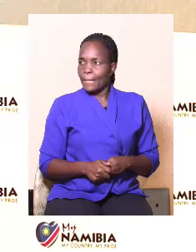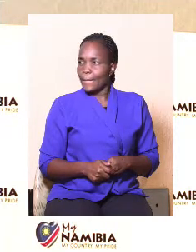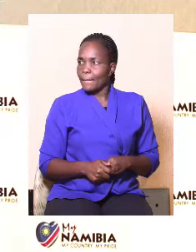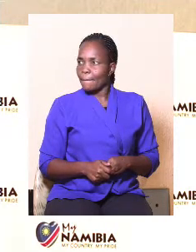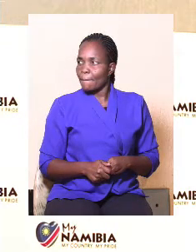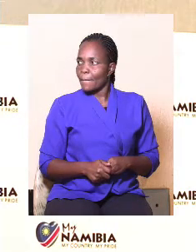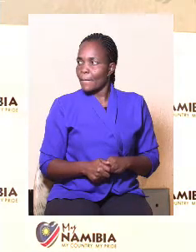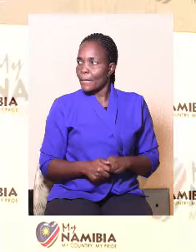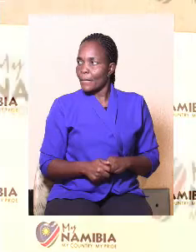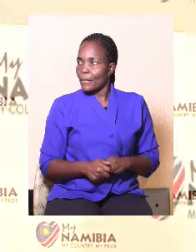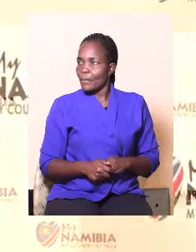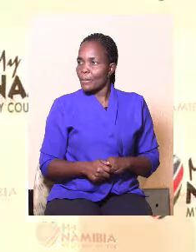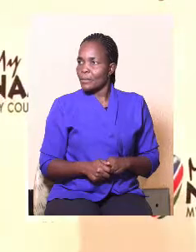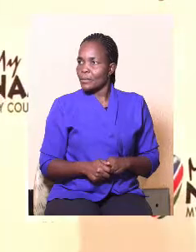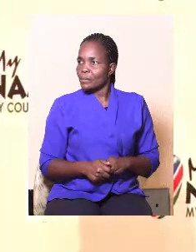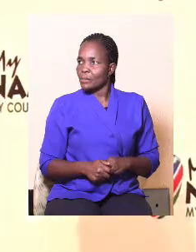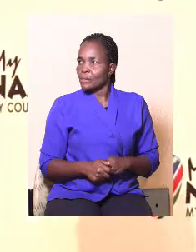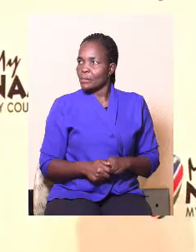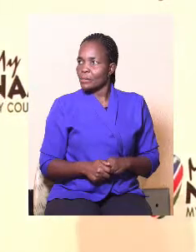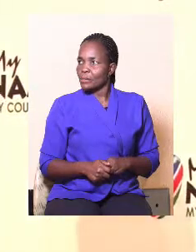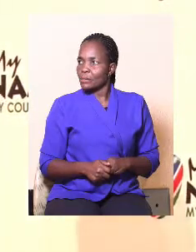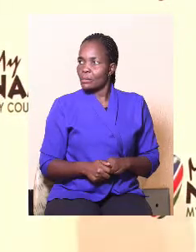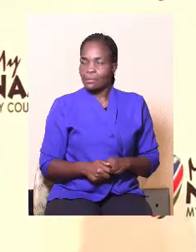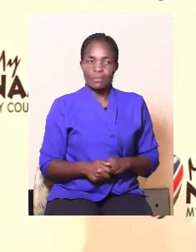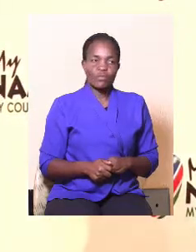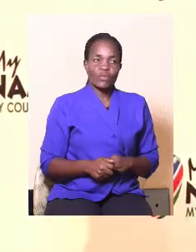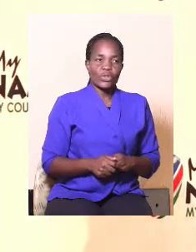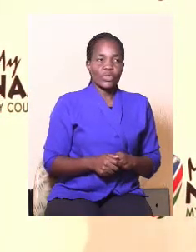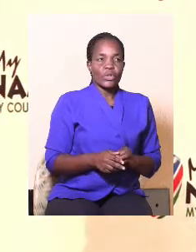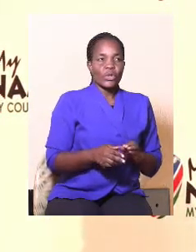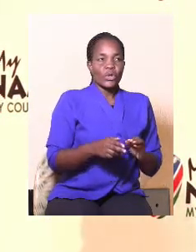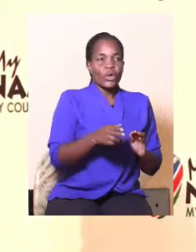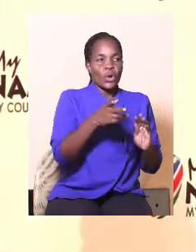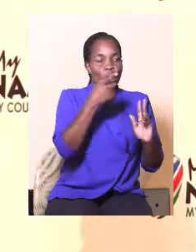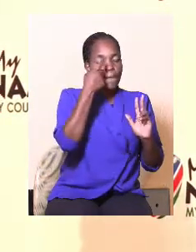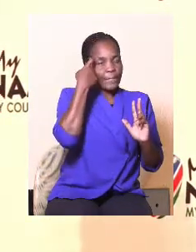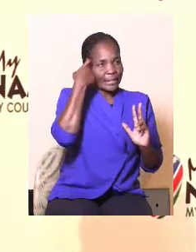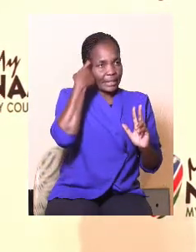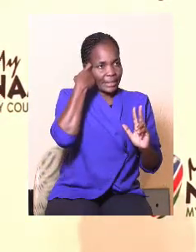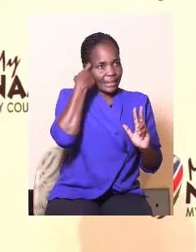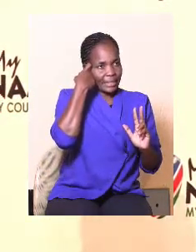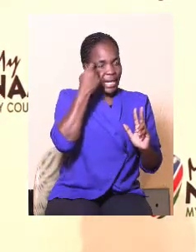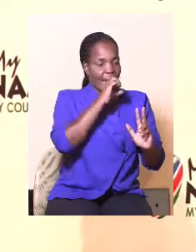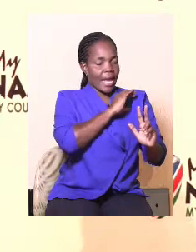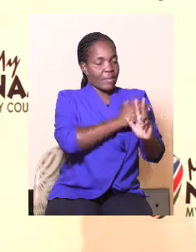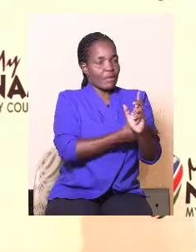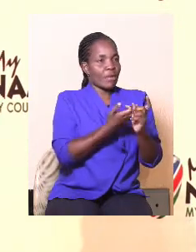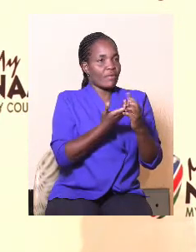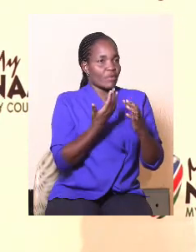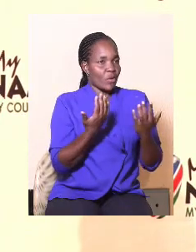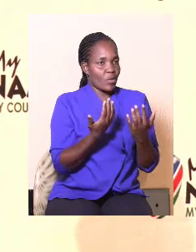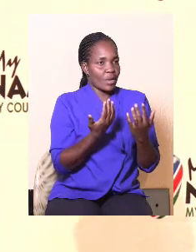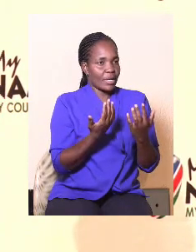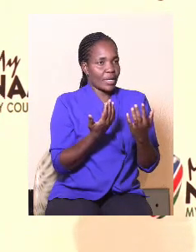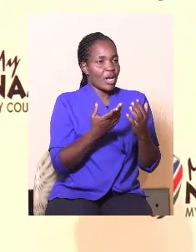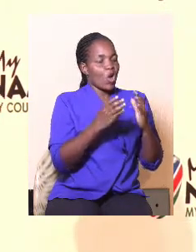Minister is empowered by the State Finance Act to withdraw funds from the State Revenue